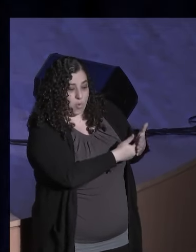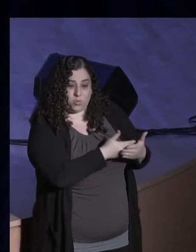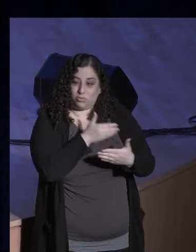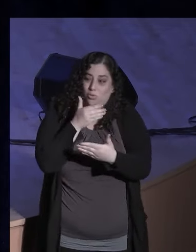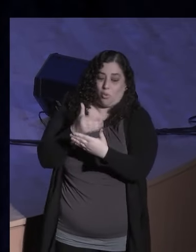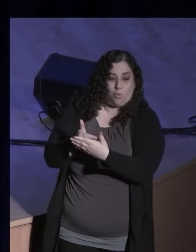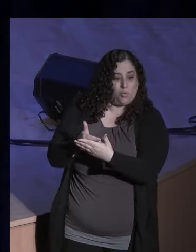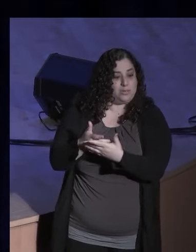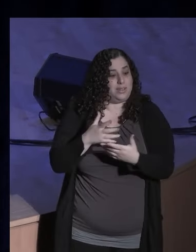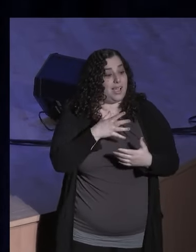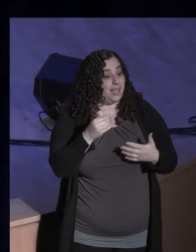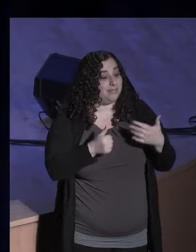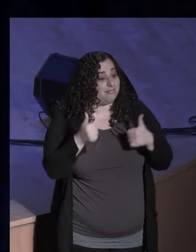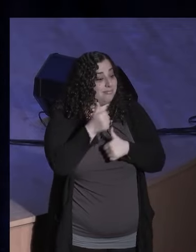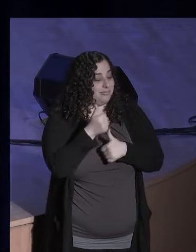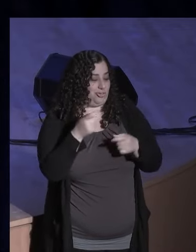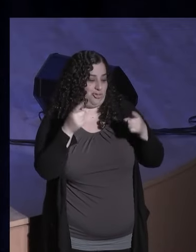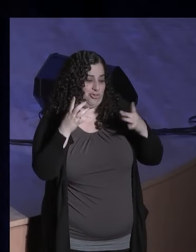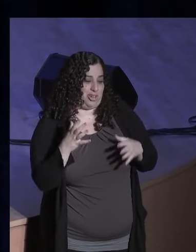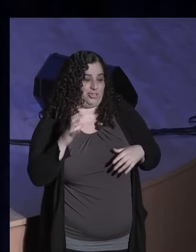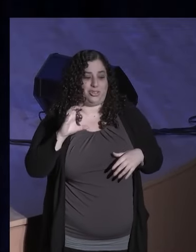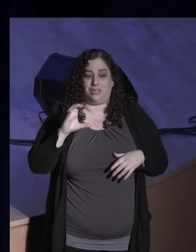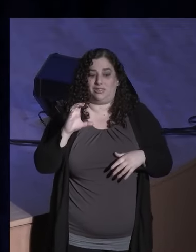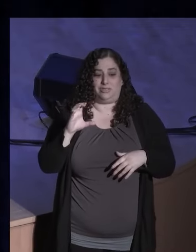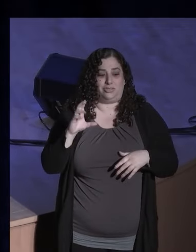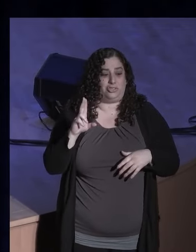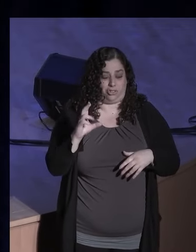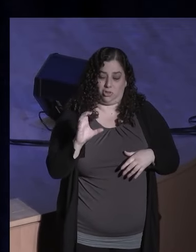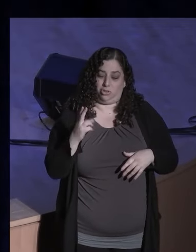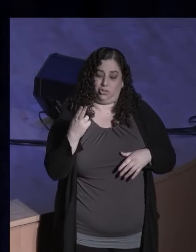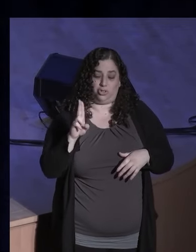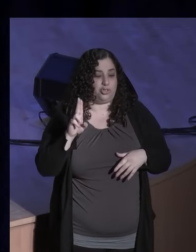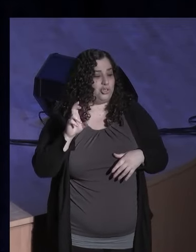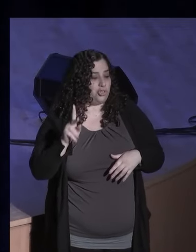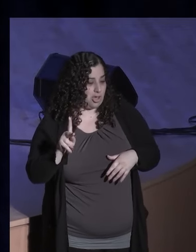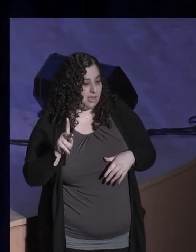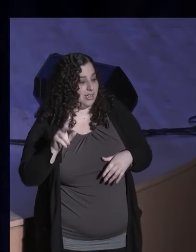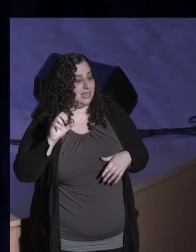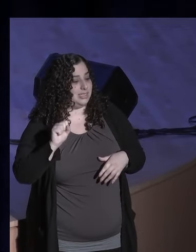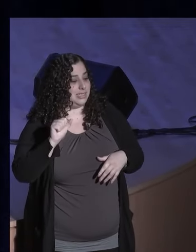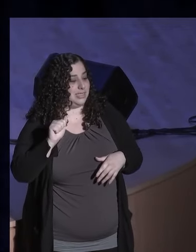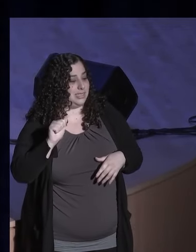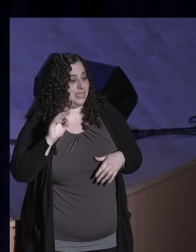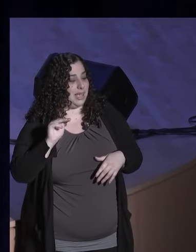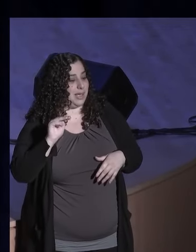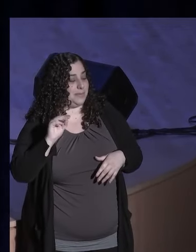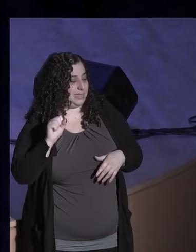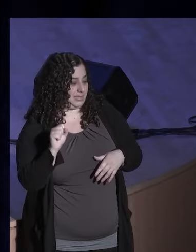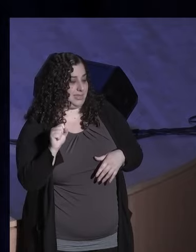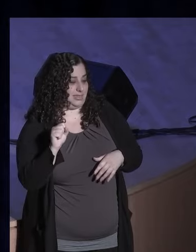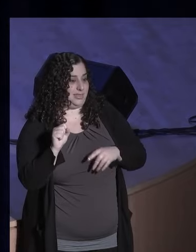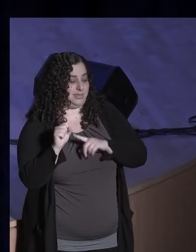Chuck Sams. Our annual work on the festival embodies our agency's shared stewardship of